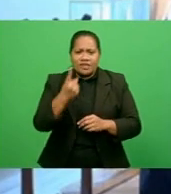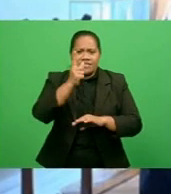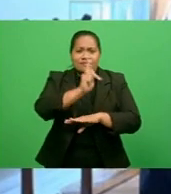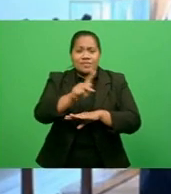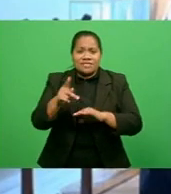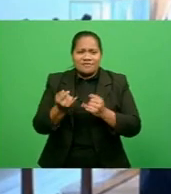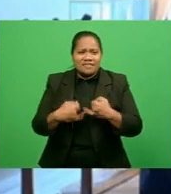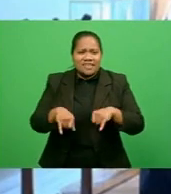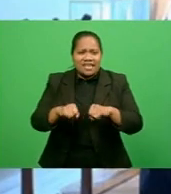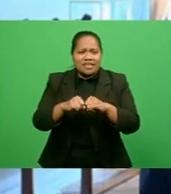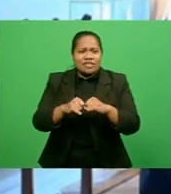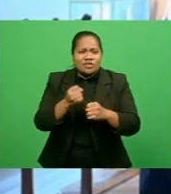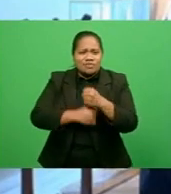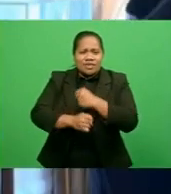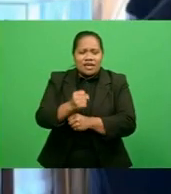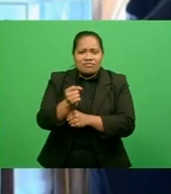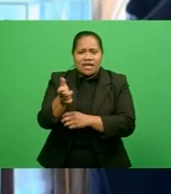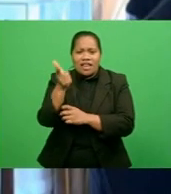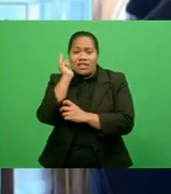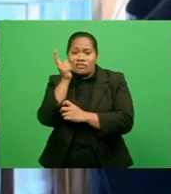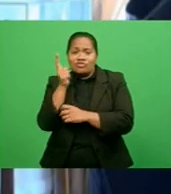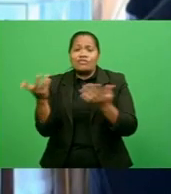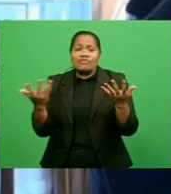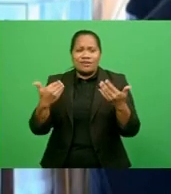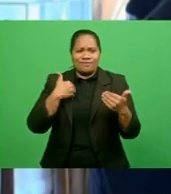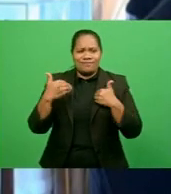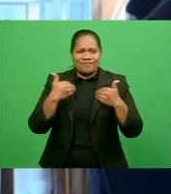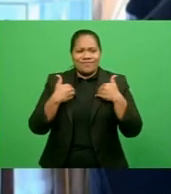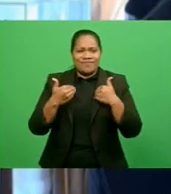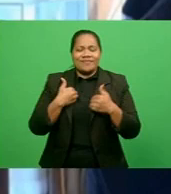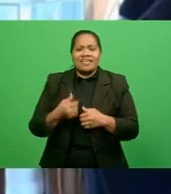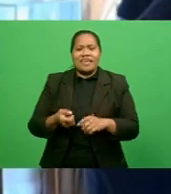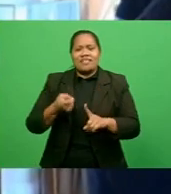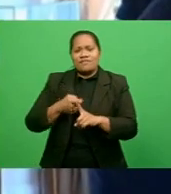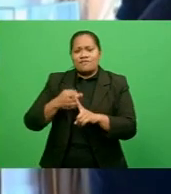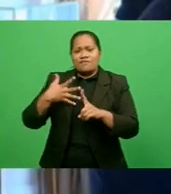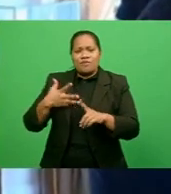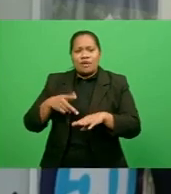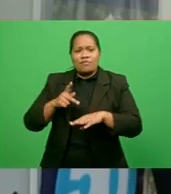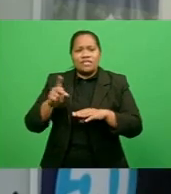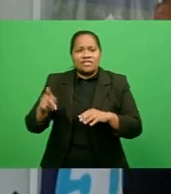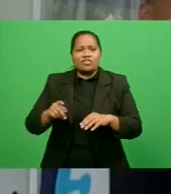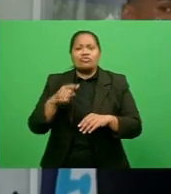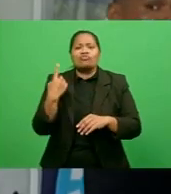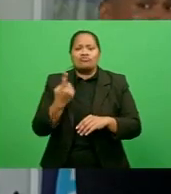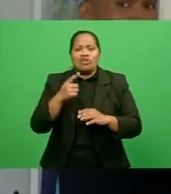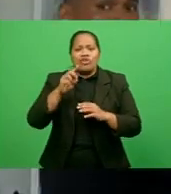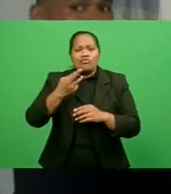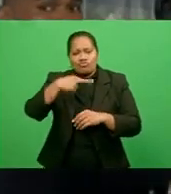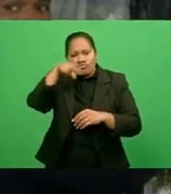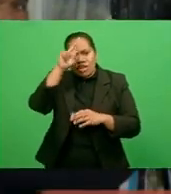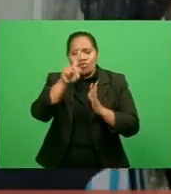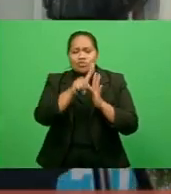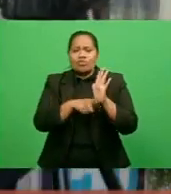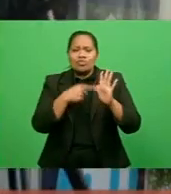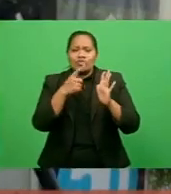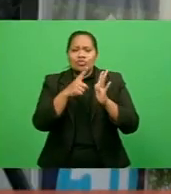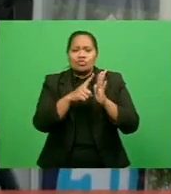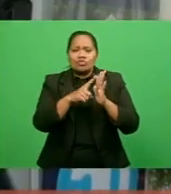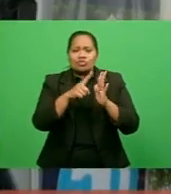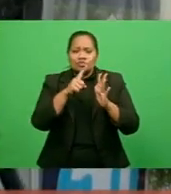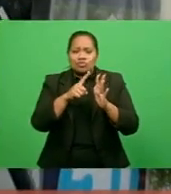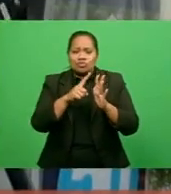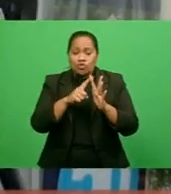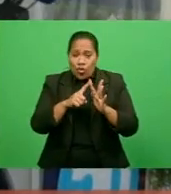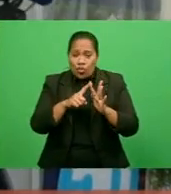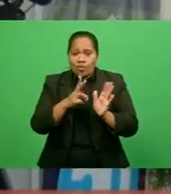South Pacific and former politician during the Mbawandra government, Ratu Joe Nathola. What an occasion. It's a day for